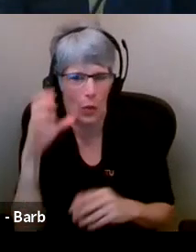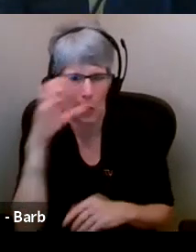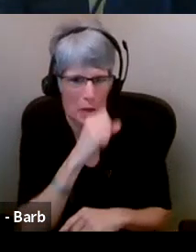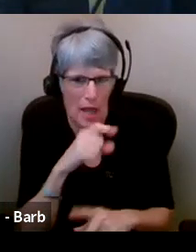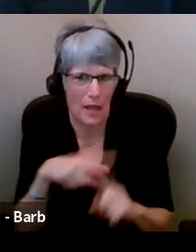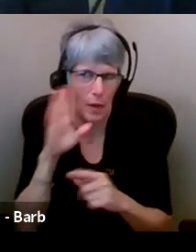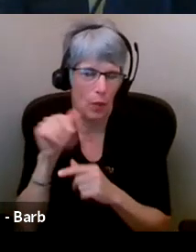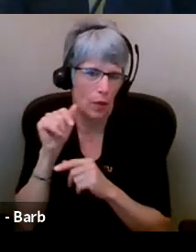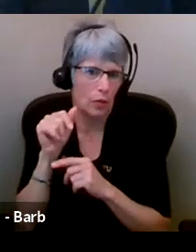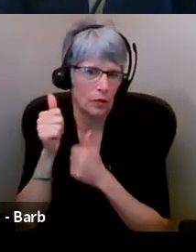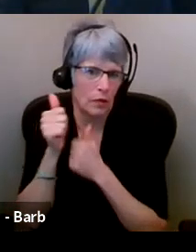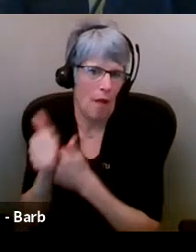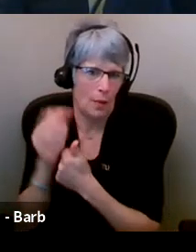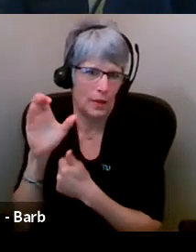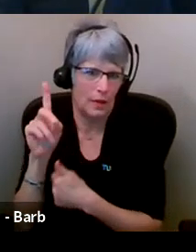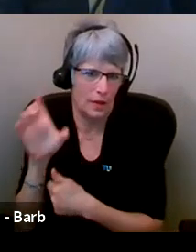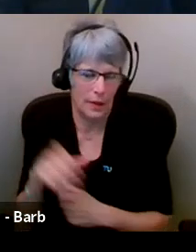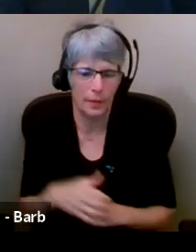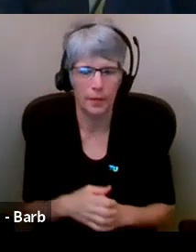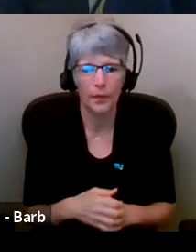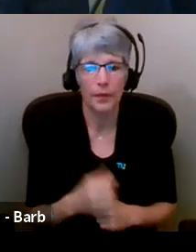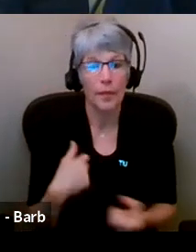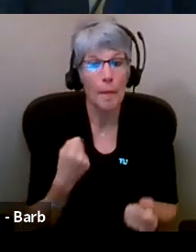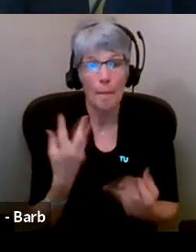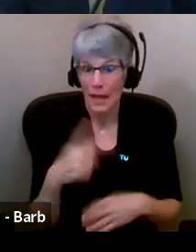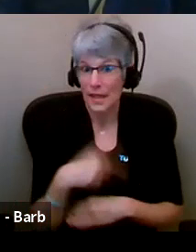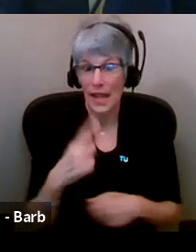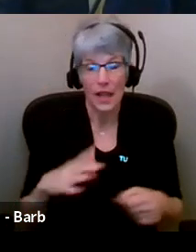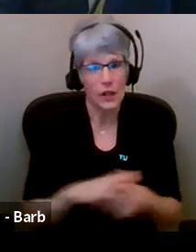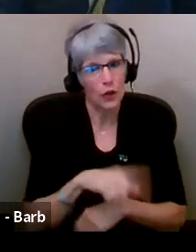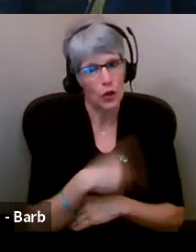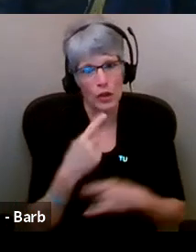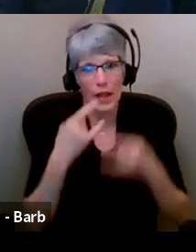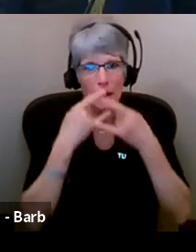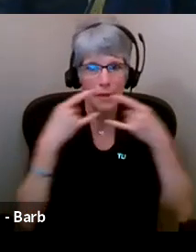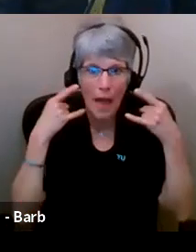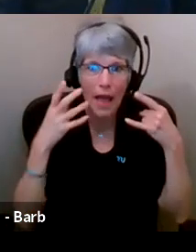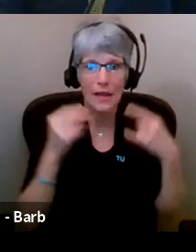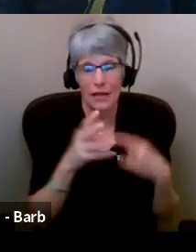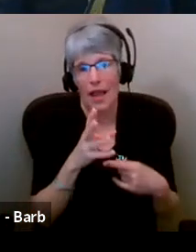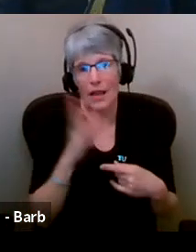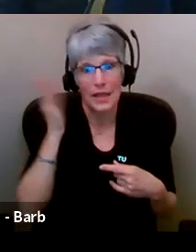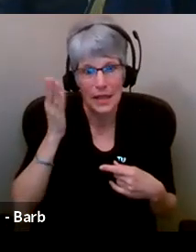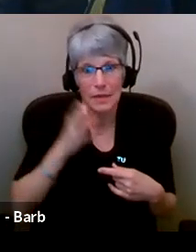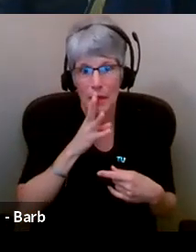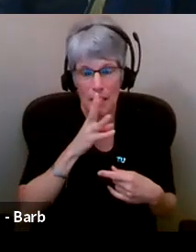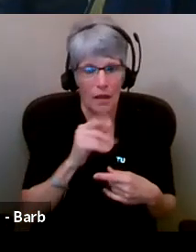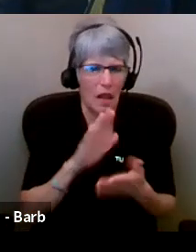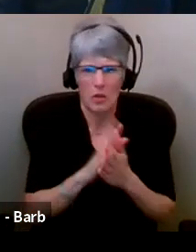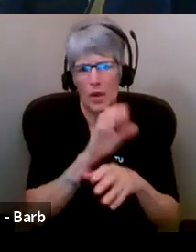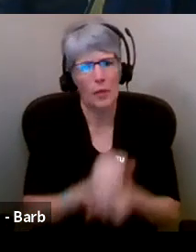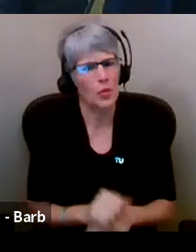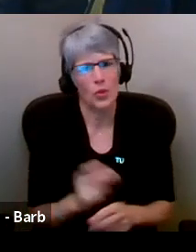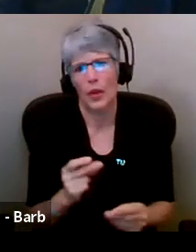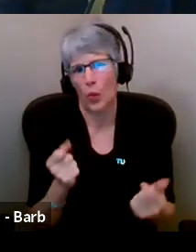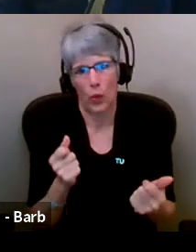it. I will say that I've spent many days, full days, wearing a mask and speaking, and you get used to it very, very quickly. And